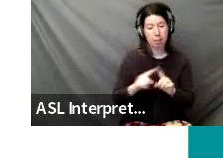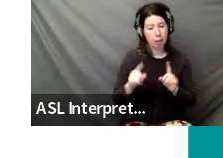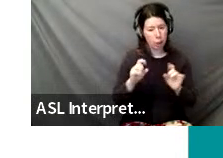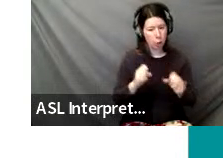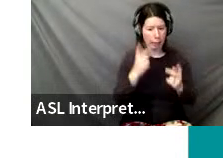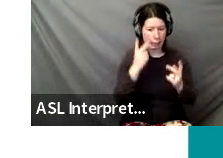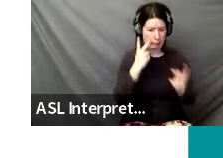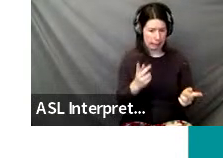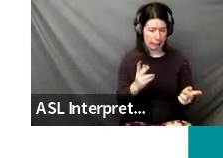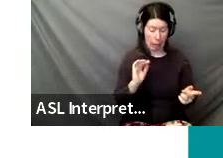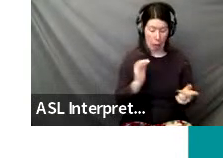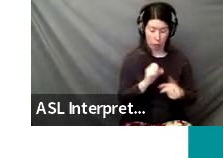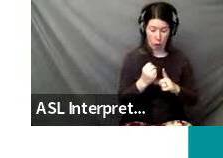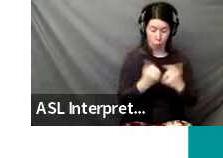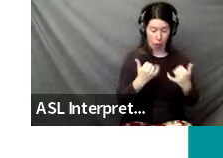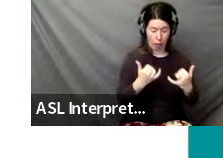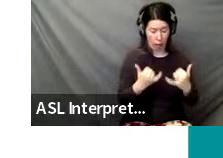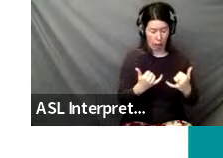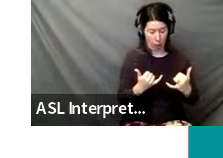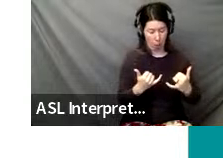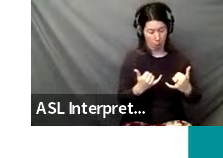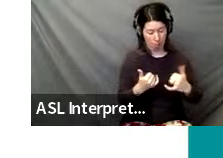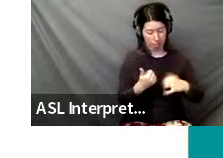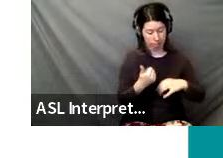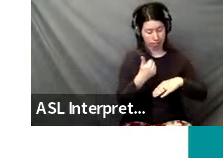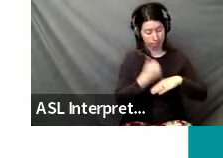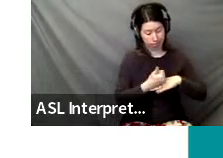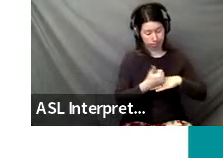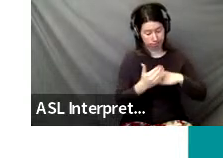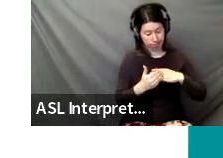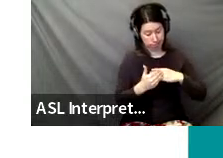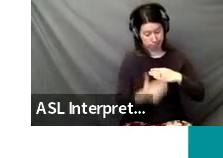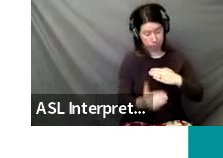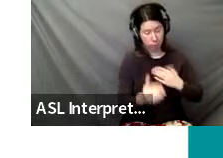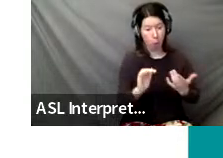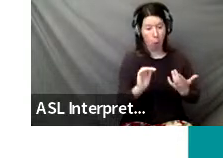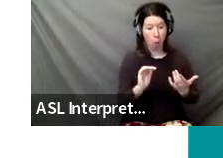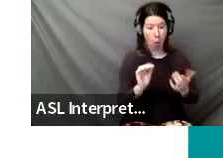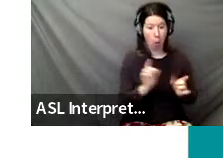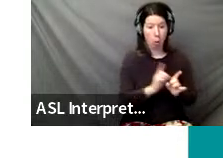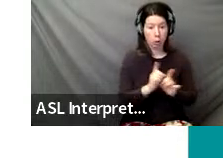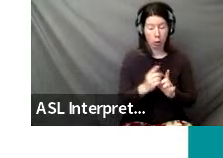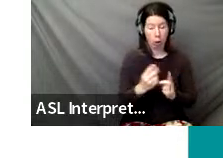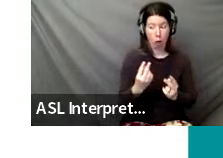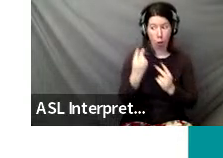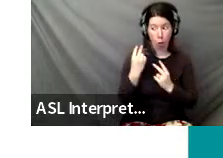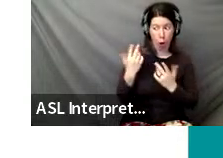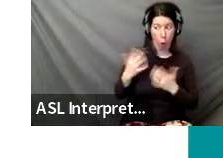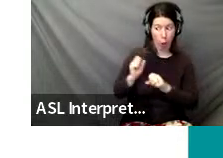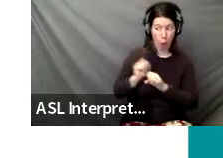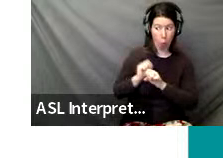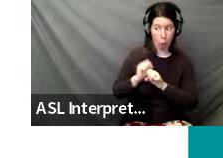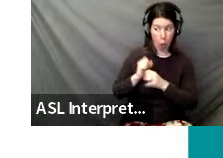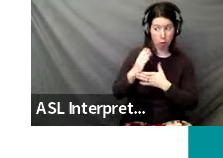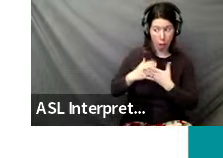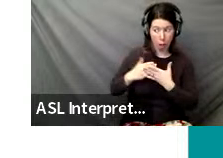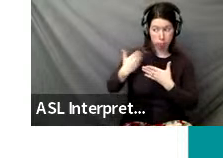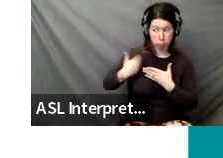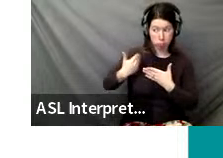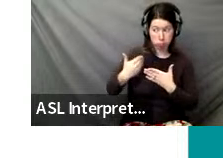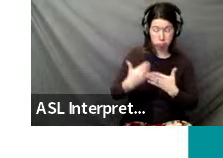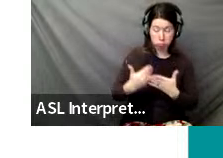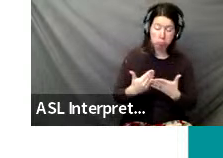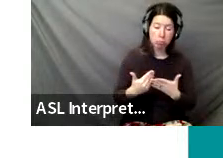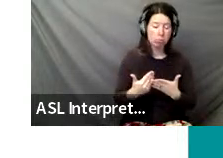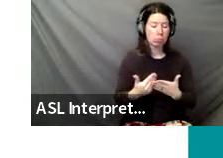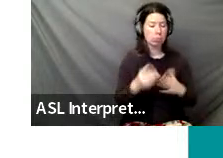right now, and some of the, existing work we've already done, we wanted to be able to give, a sense of where we